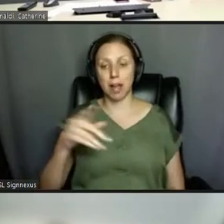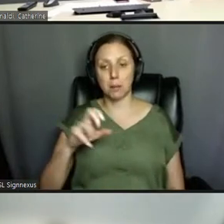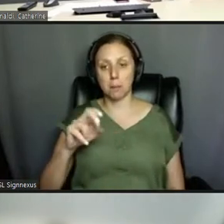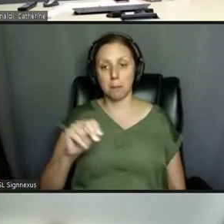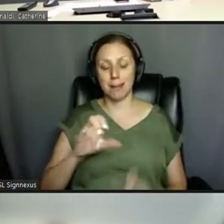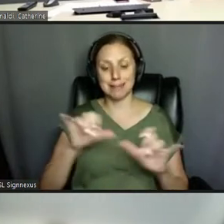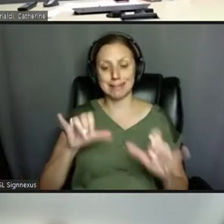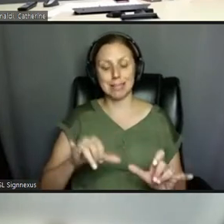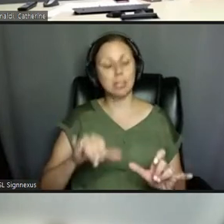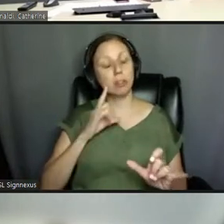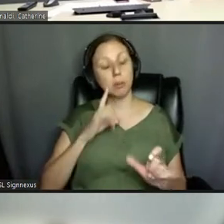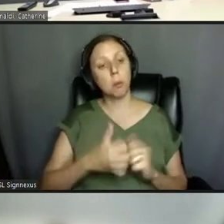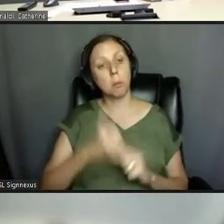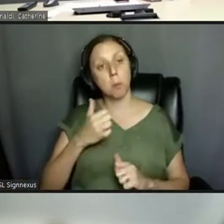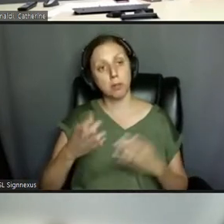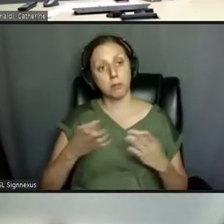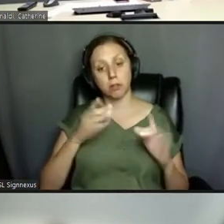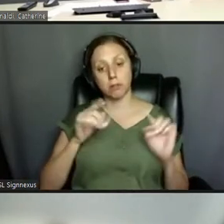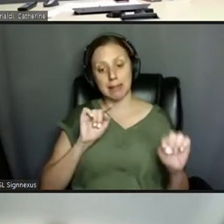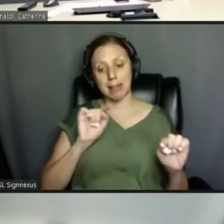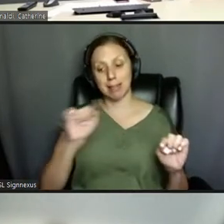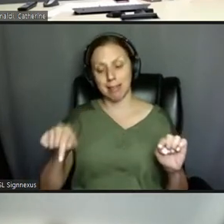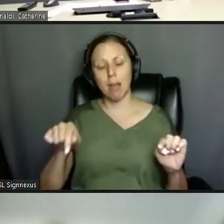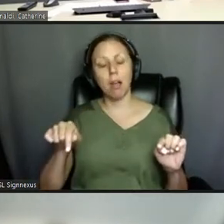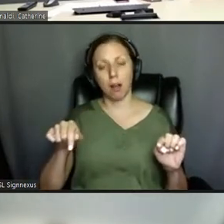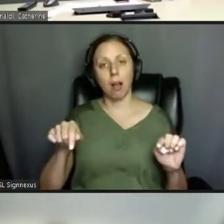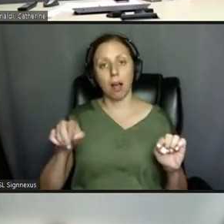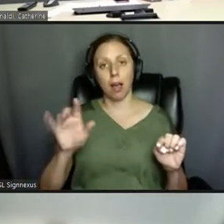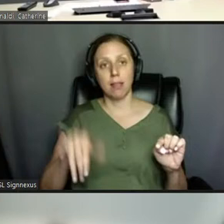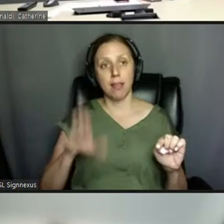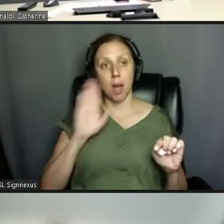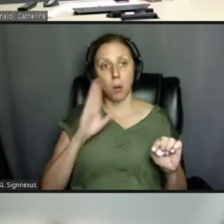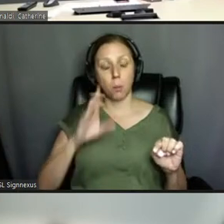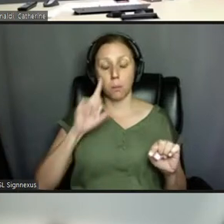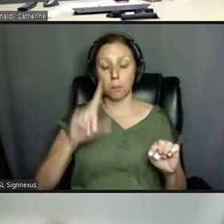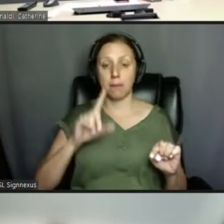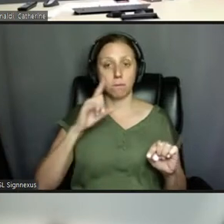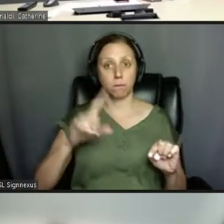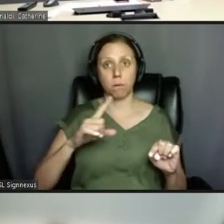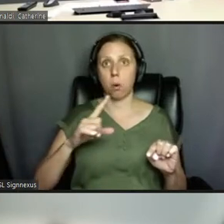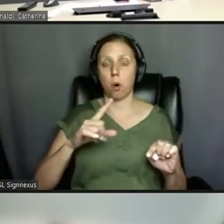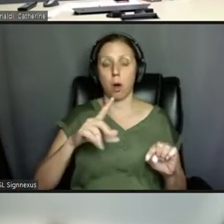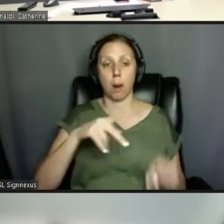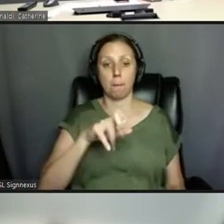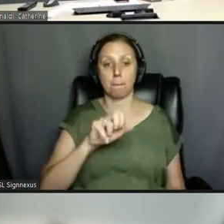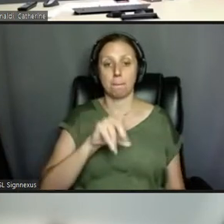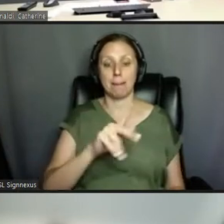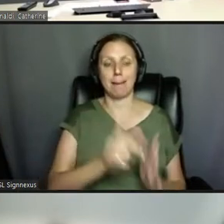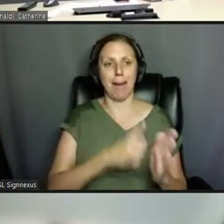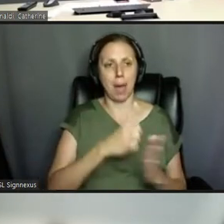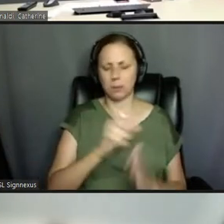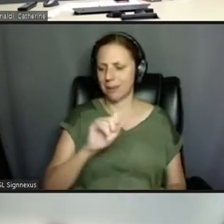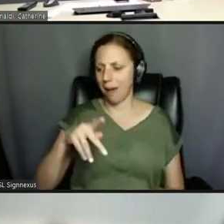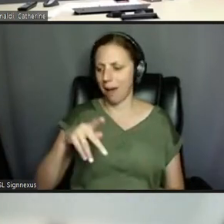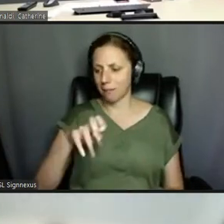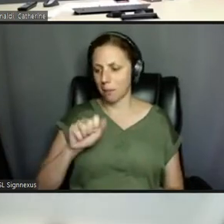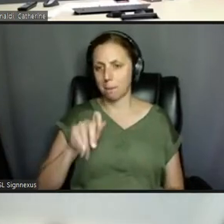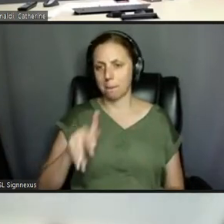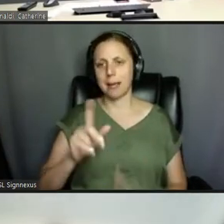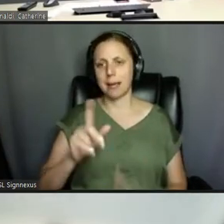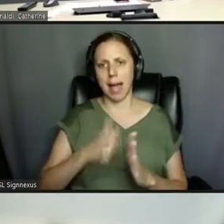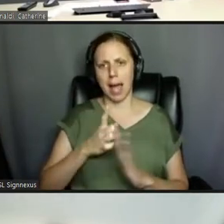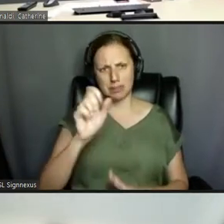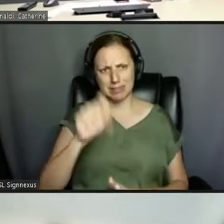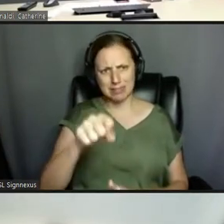where the bulk of the services. And that would be for peak hours. Now, off-peak hours, yes, there's an opportunity to add some